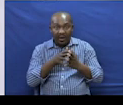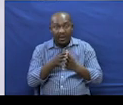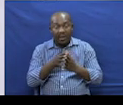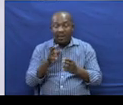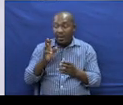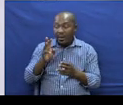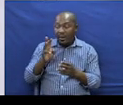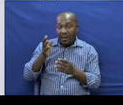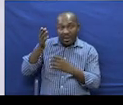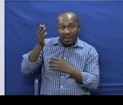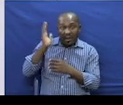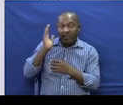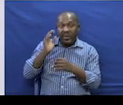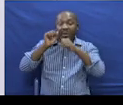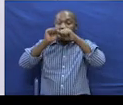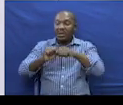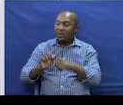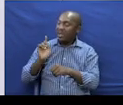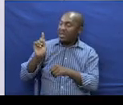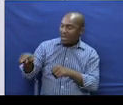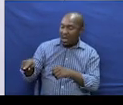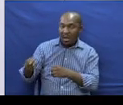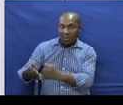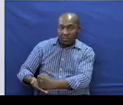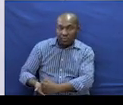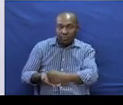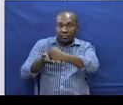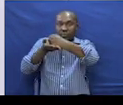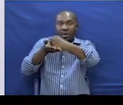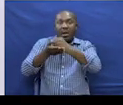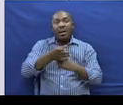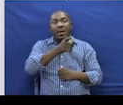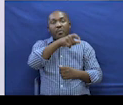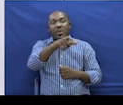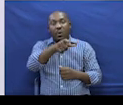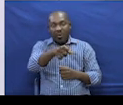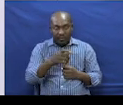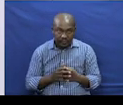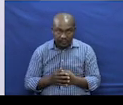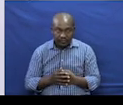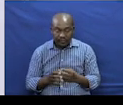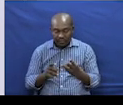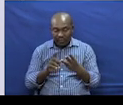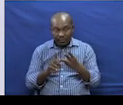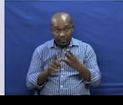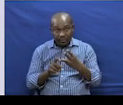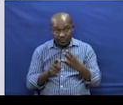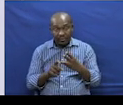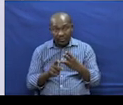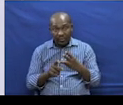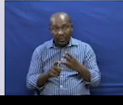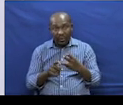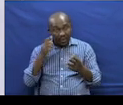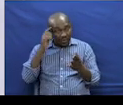government should always be there to serve the interest of the people. And by the people, Abraham Lincoln was meaning